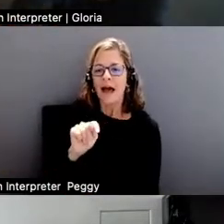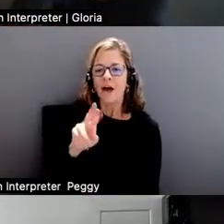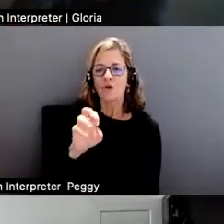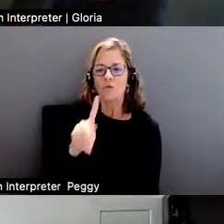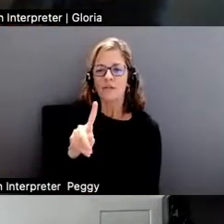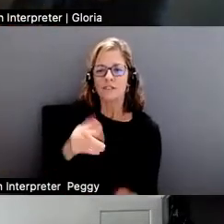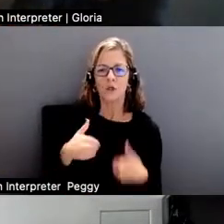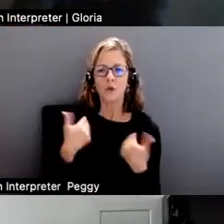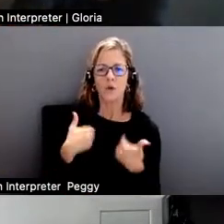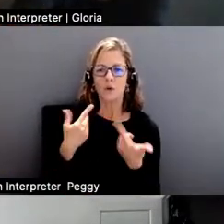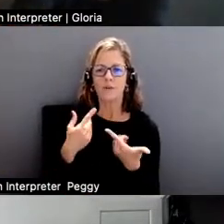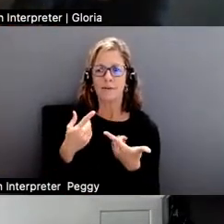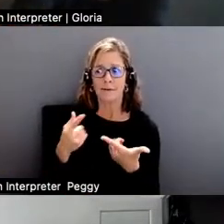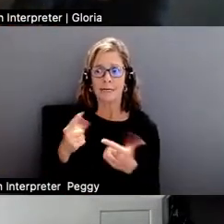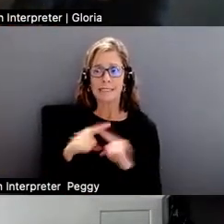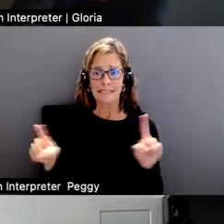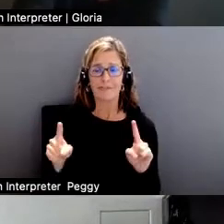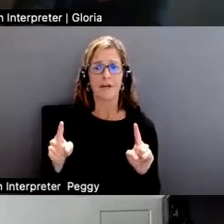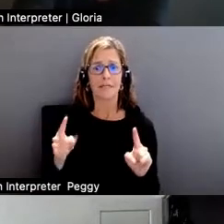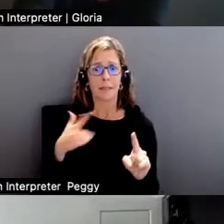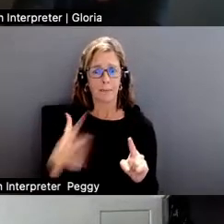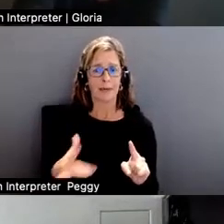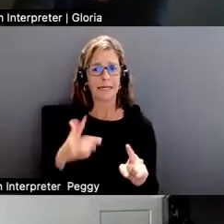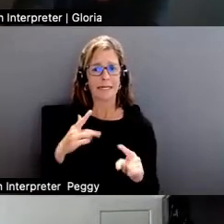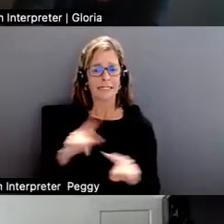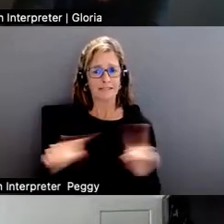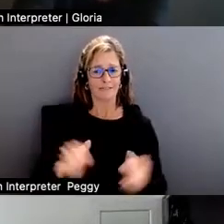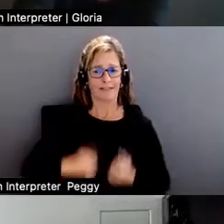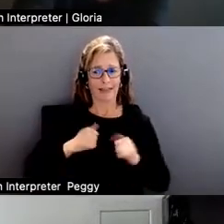it is amazing to see how